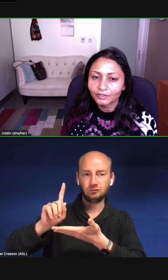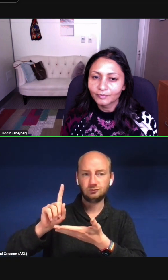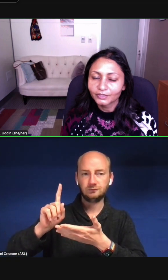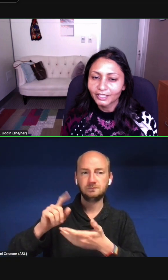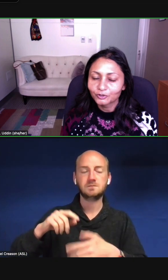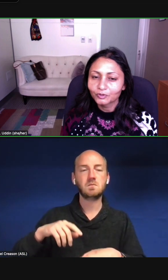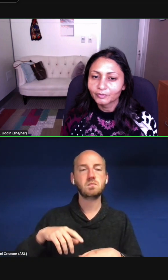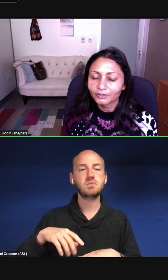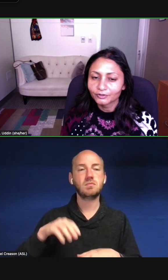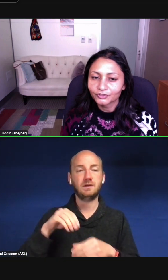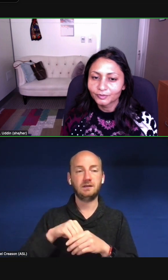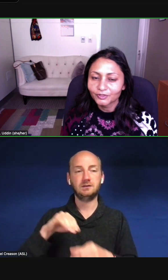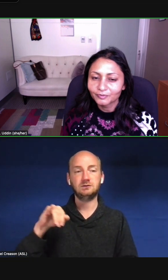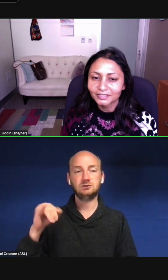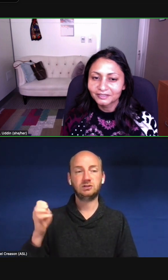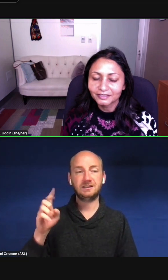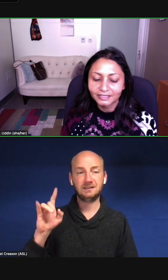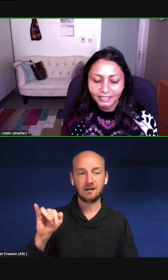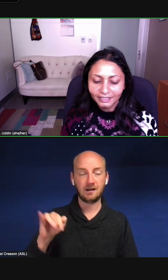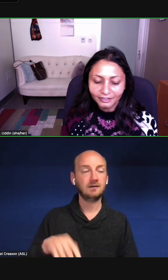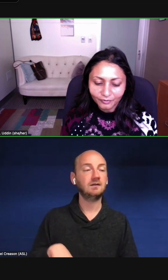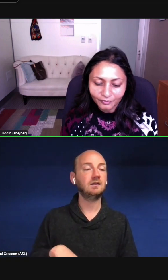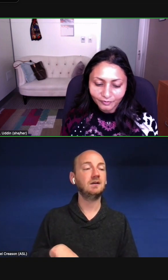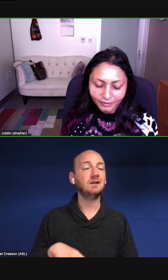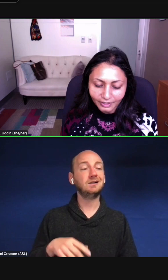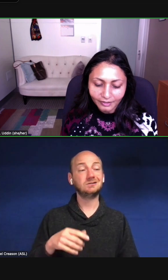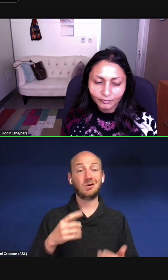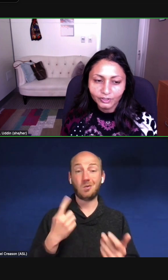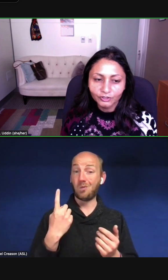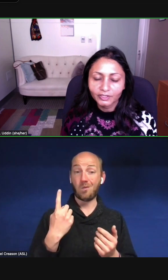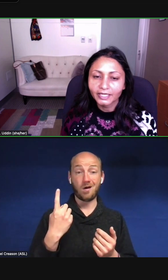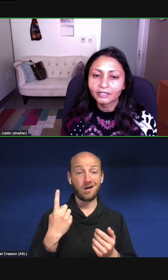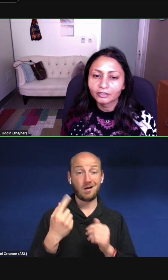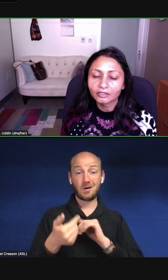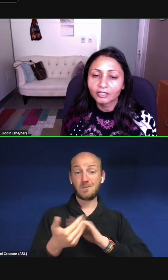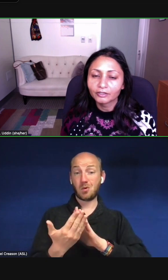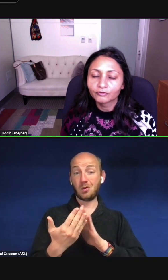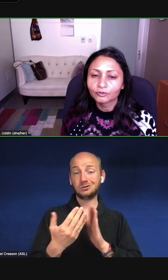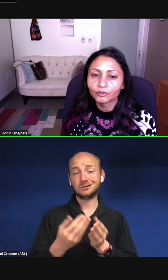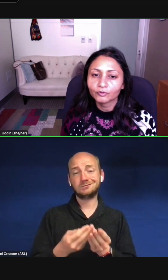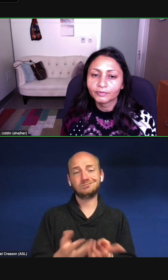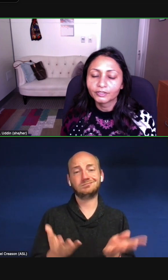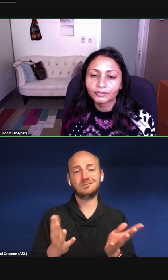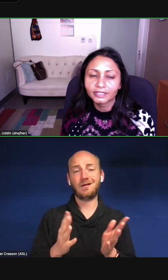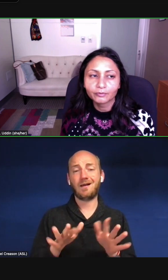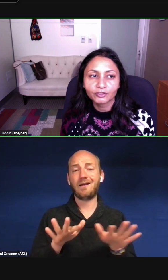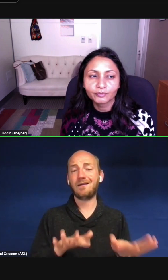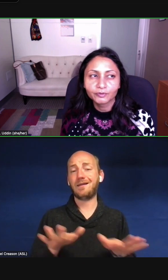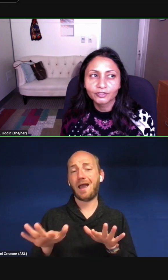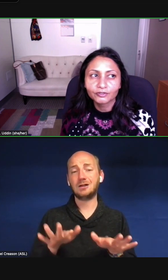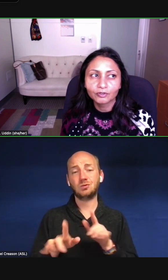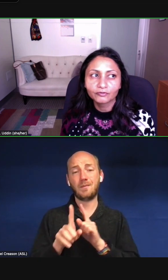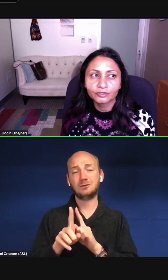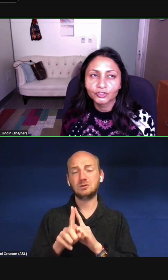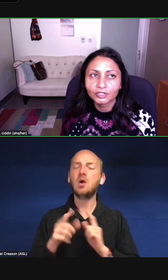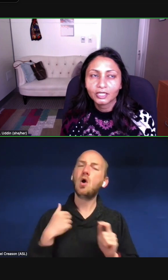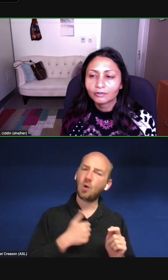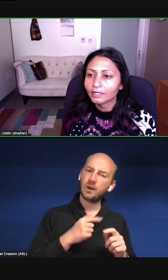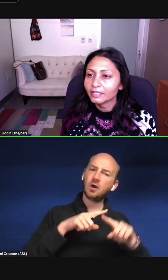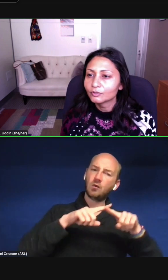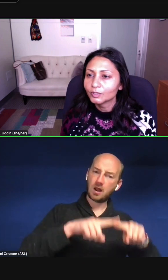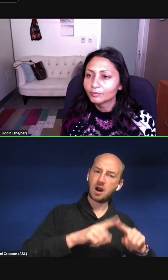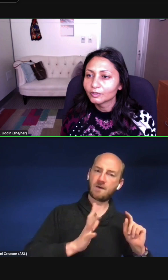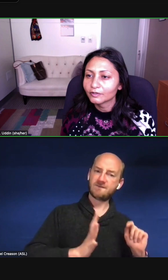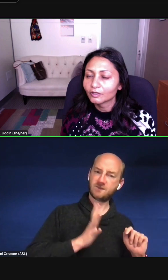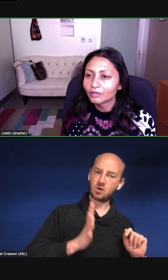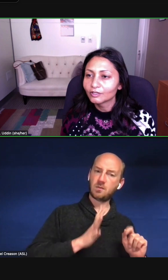idea of casual mentorship. So basically, we do rely a lot on formal mentoring networks, but we also often just